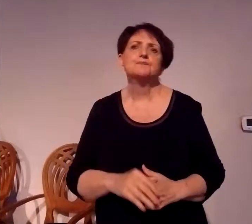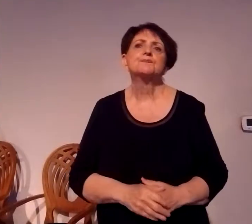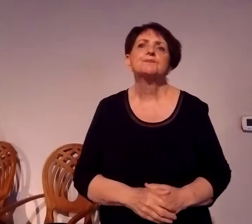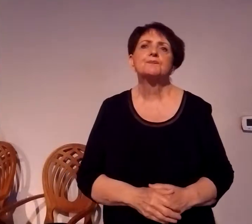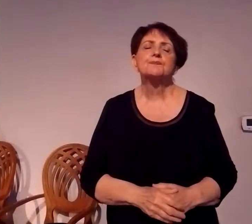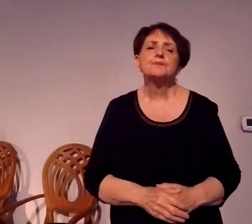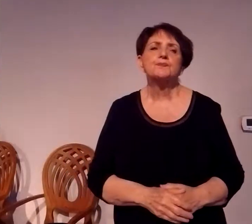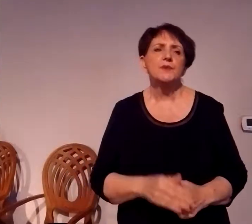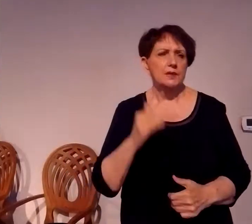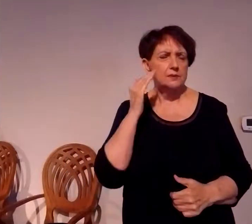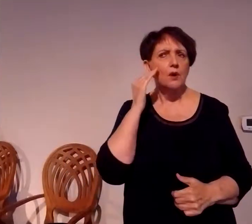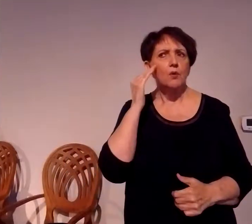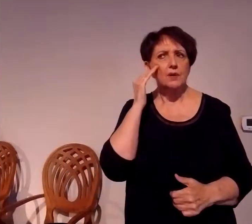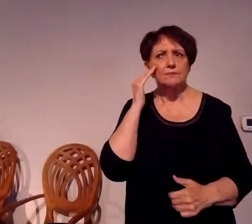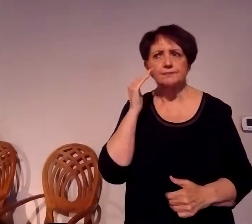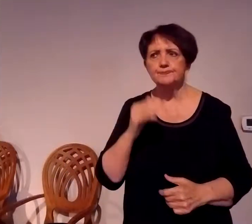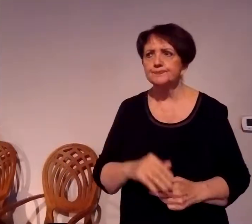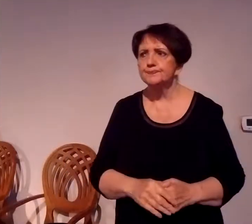We can know it.